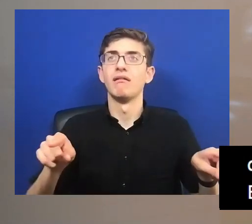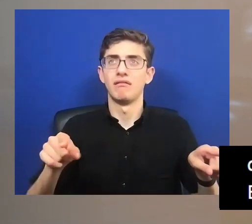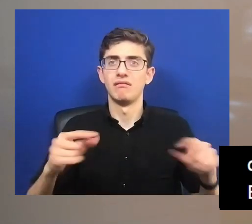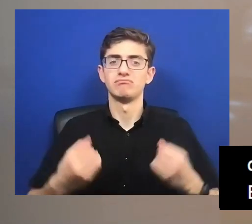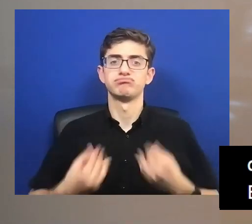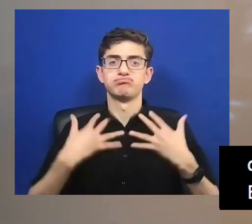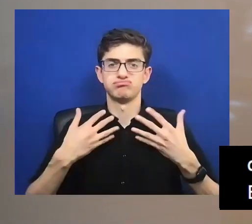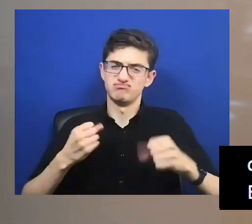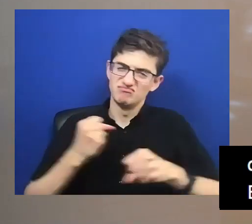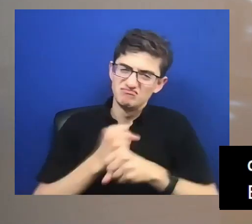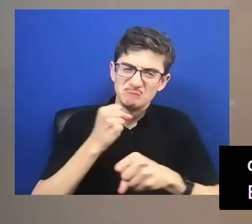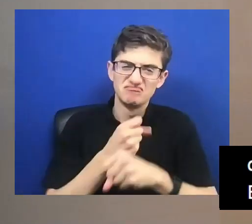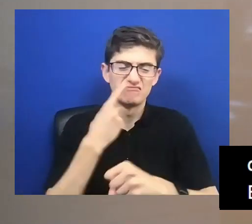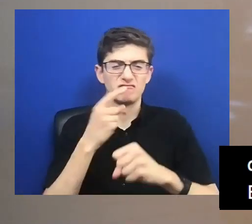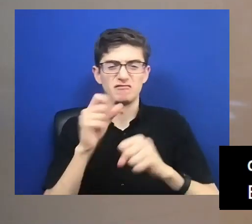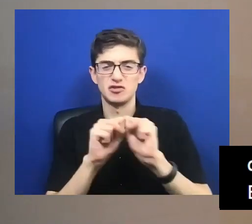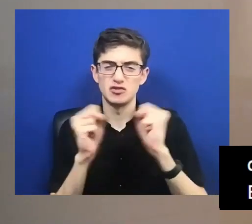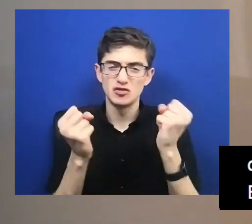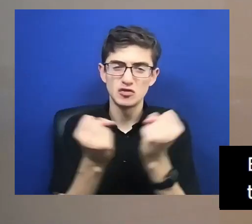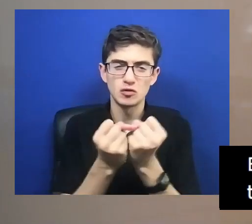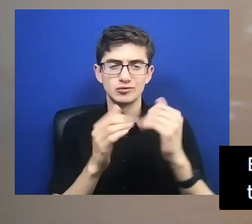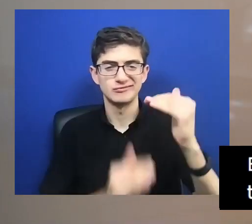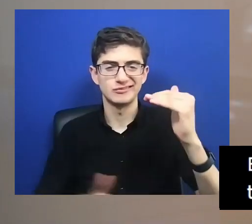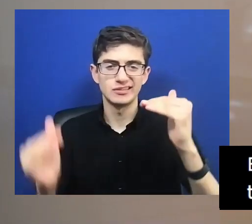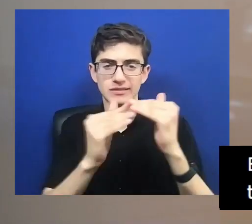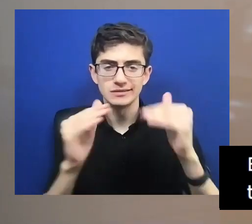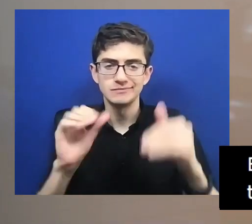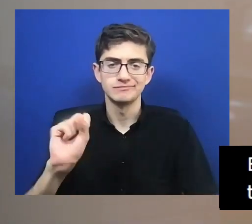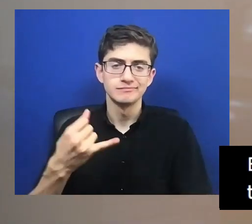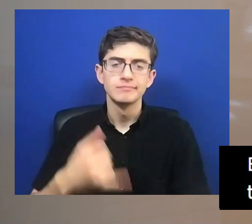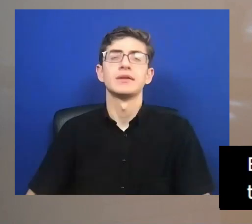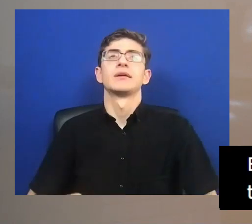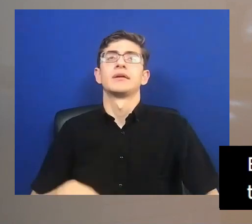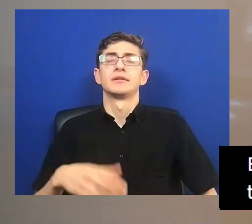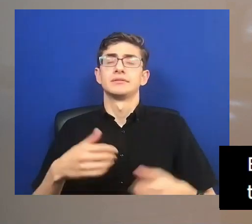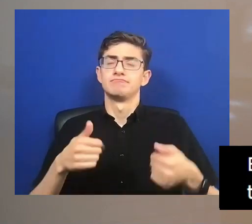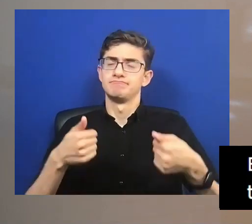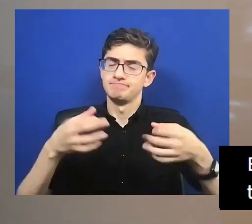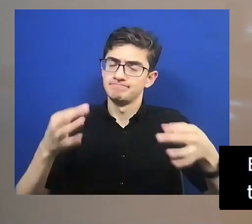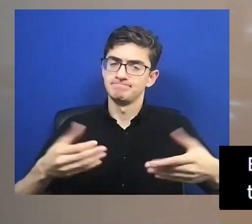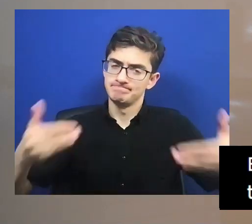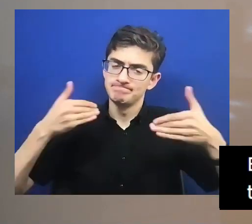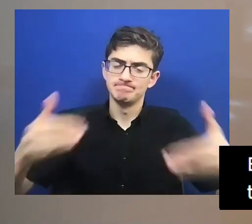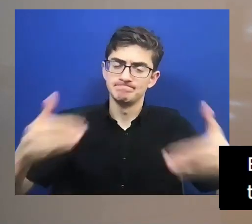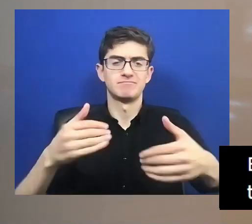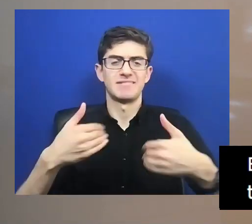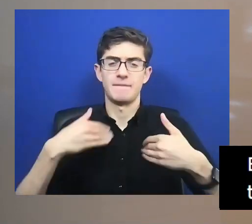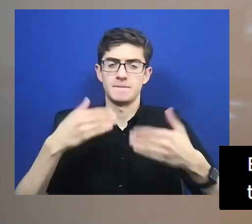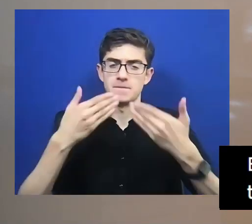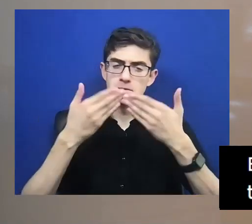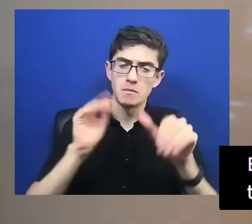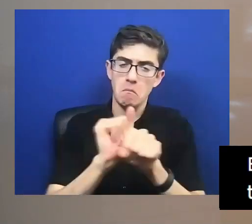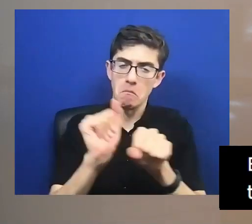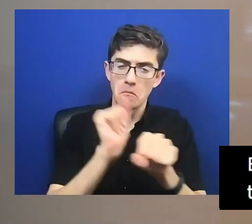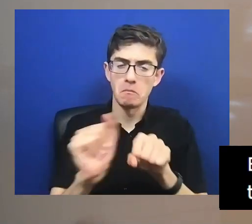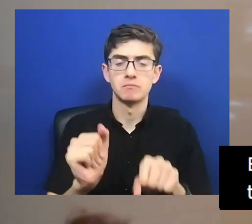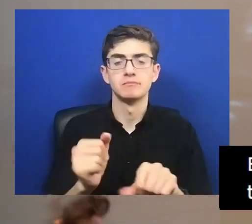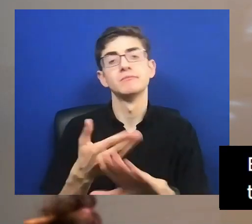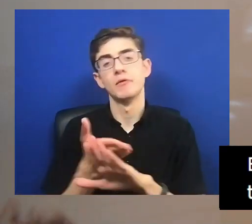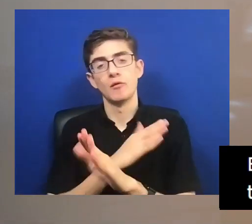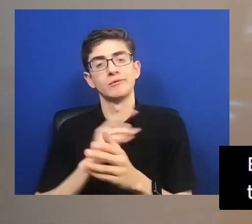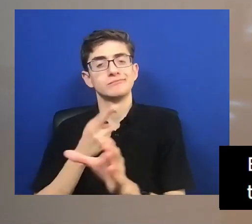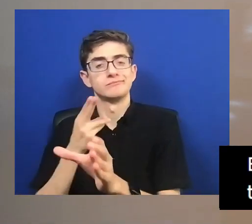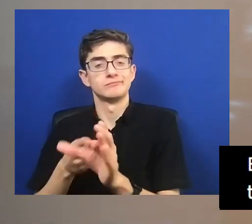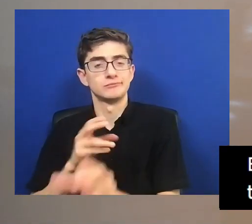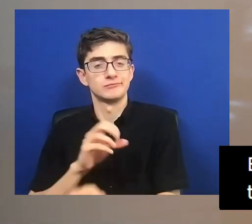public service. Before being elected to the New York State Senate, Senator Gonzalez worked in the New York City Council, the